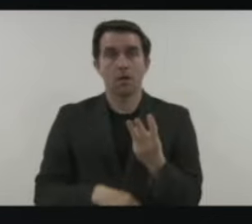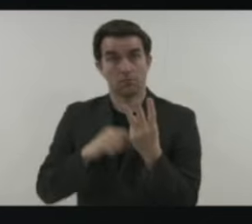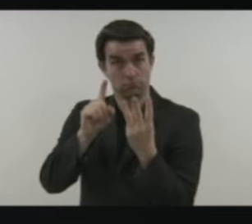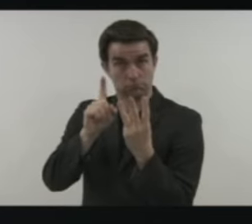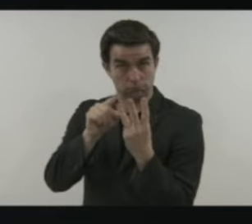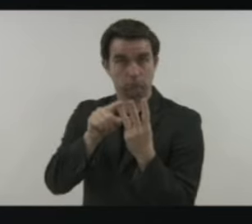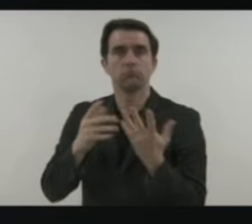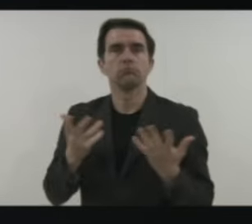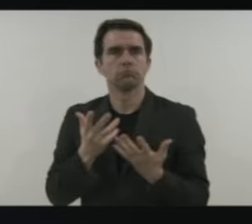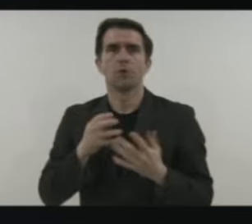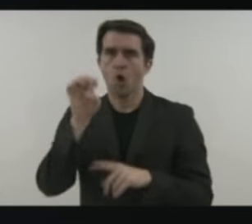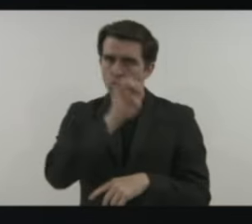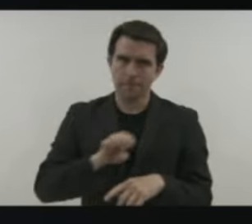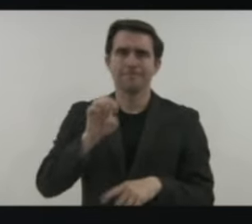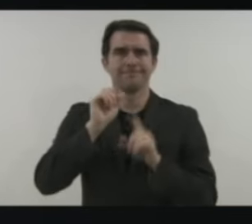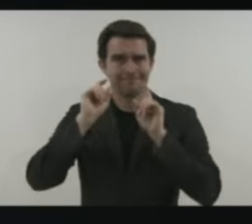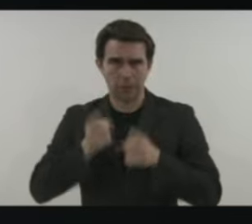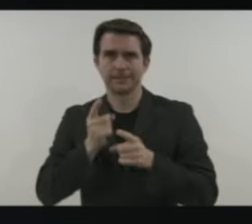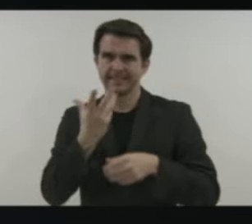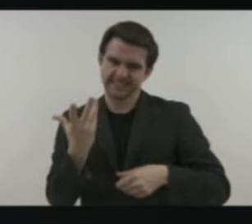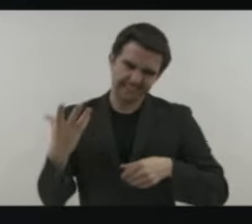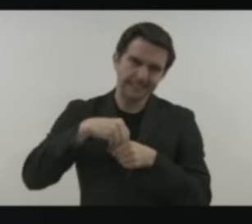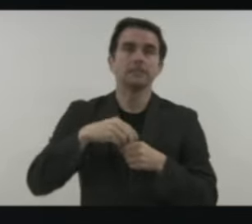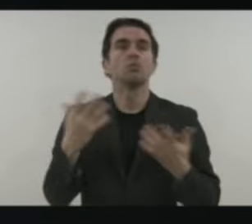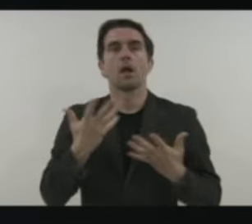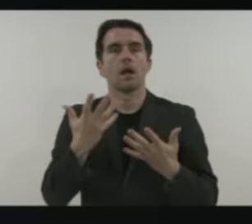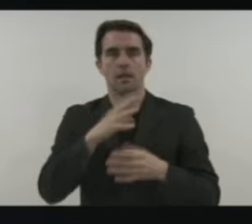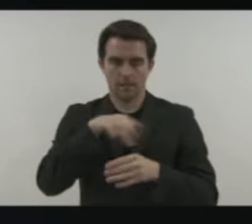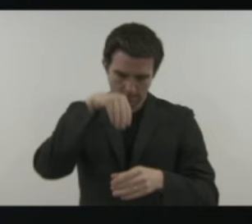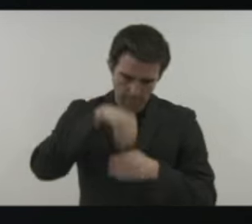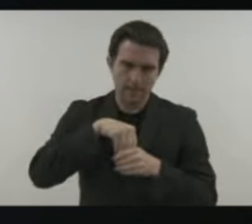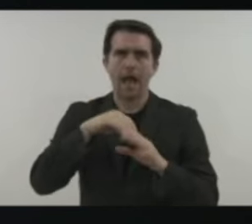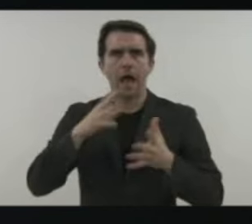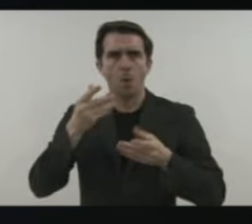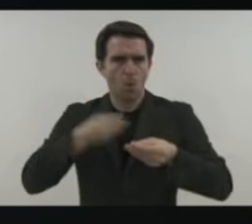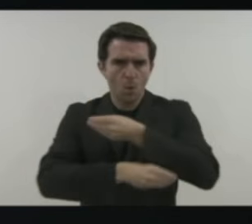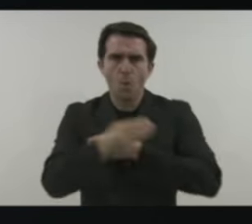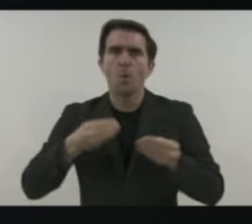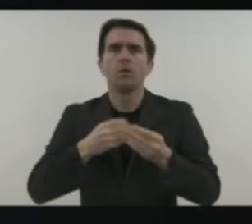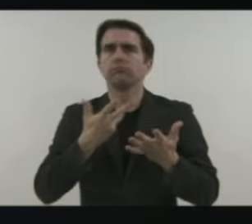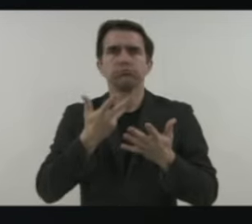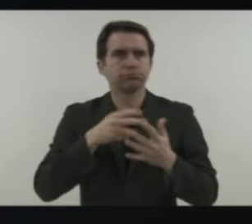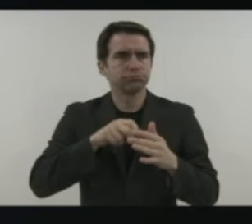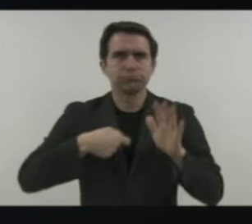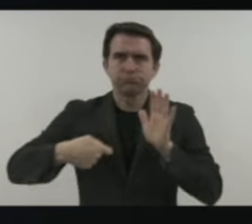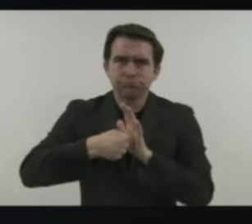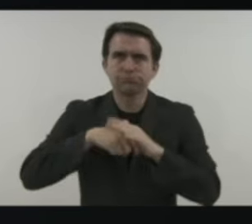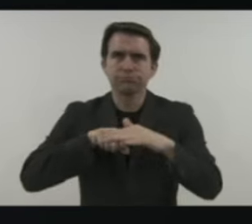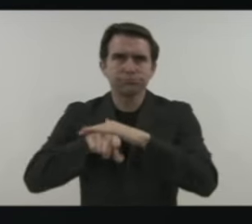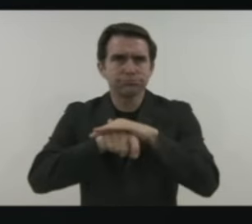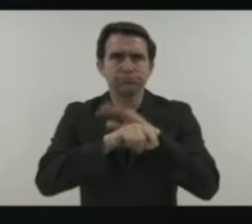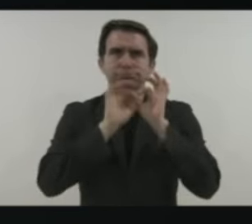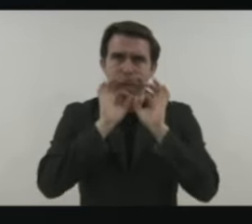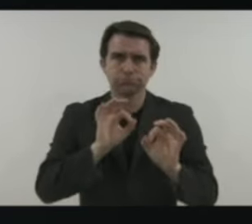stitches together 27 discrete strategies. We have sometimes a zero-sum mentality within